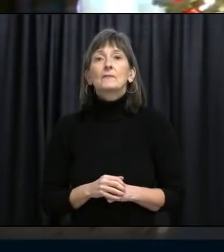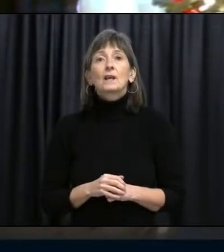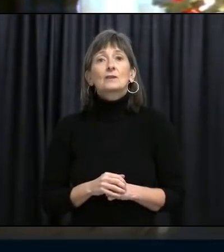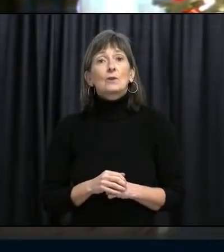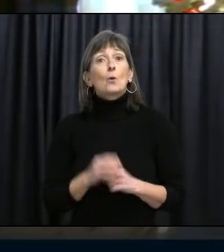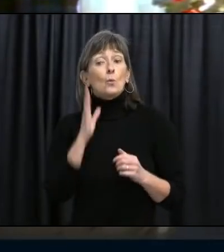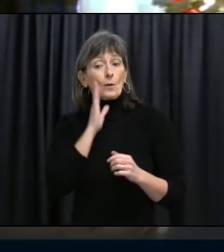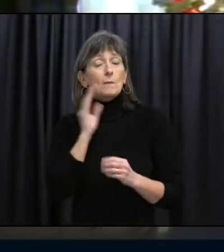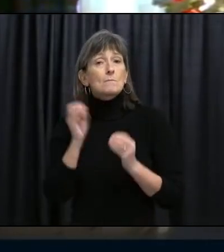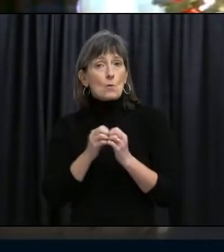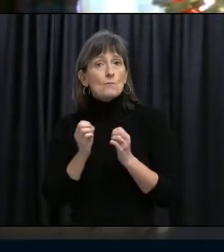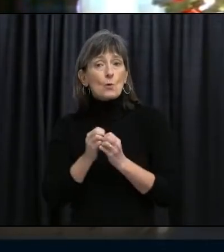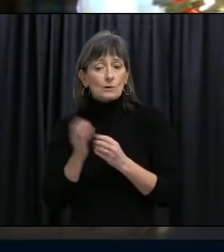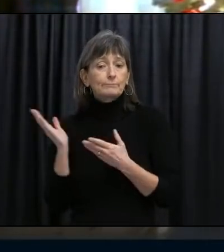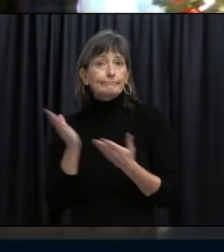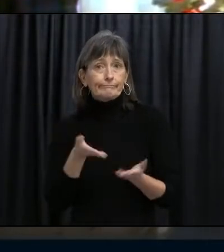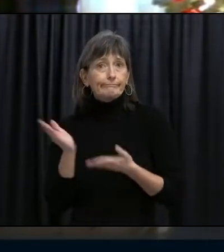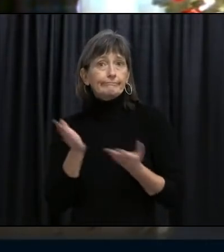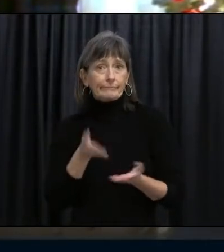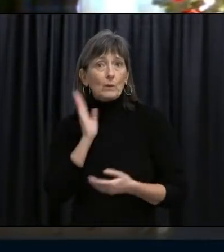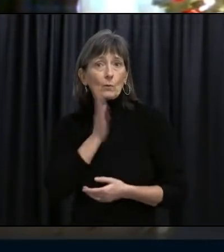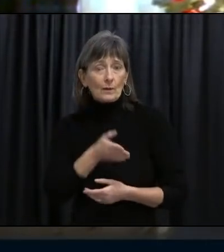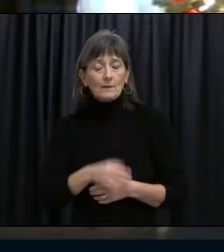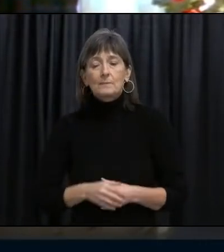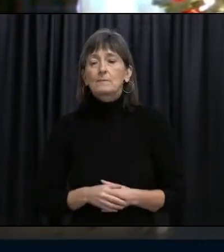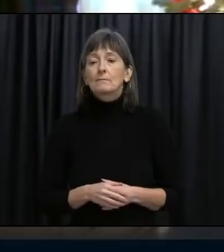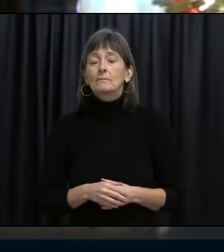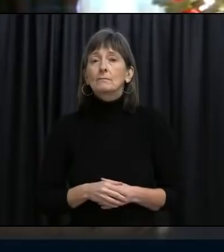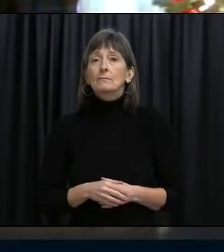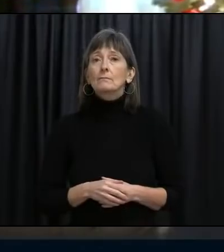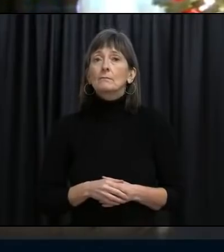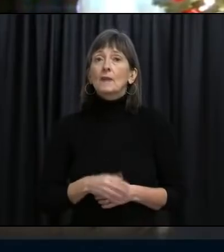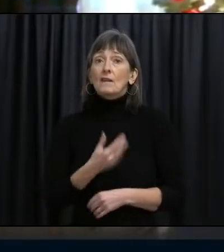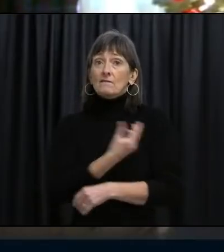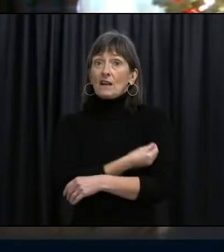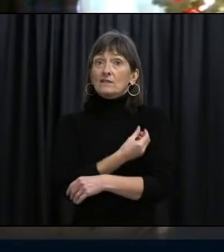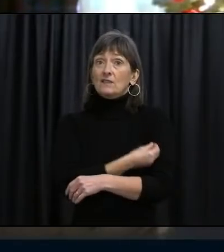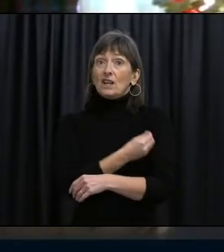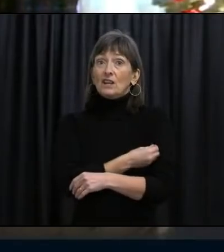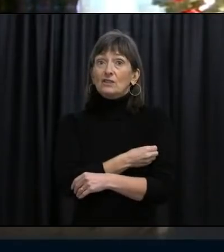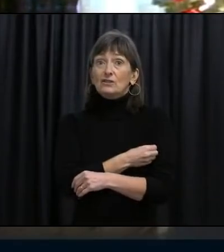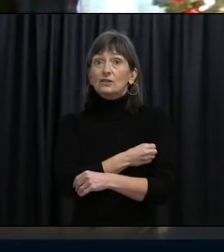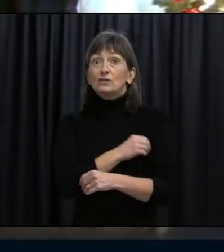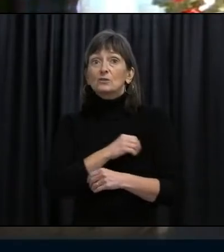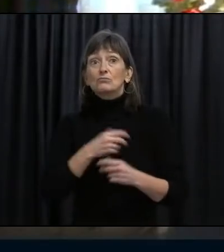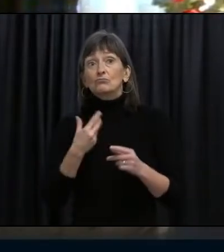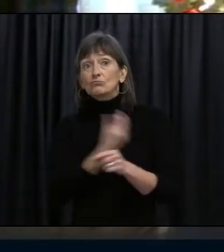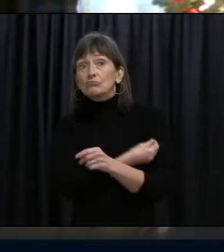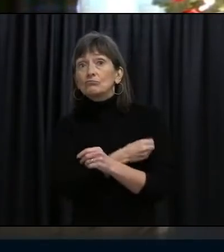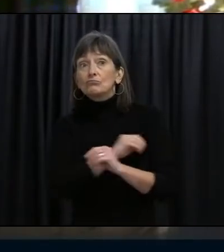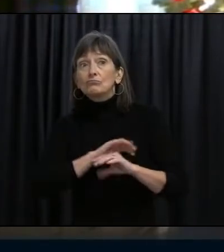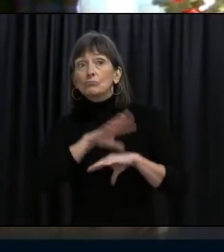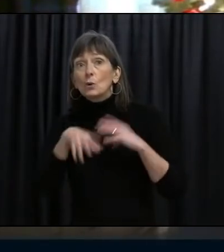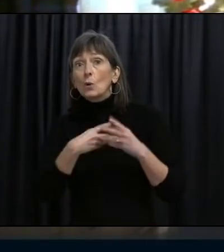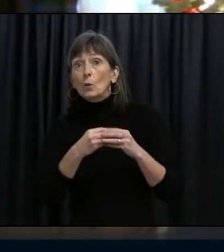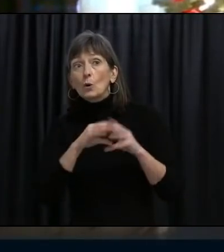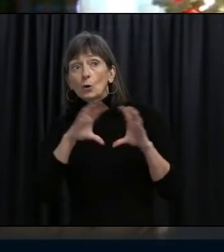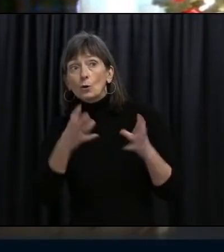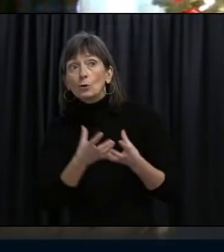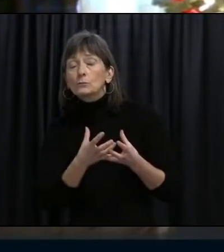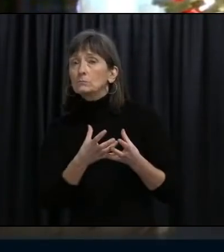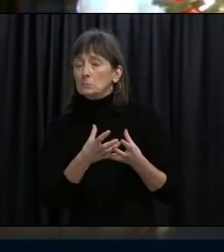and more will come. Vaccinations will help the world look more like it did before COVID-19, although I think we all